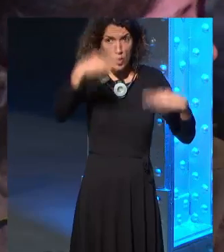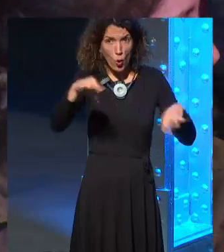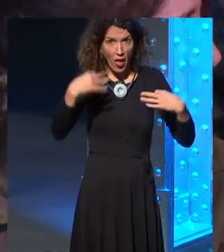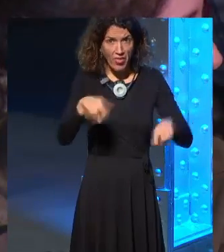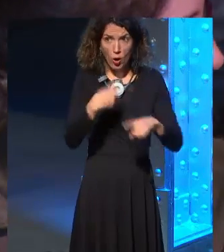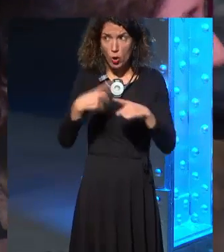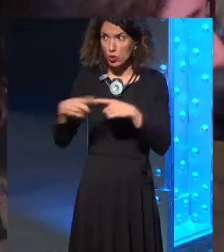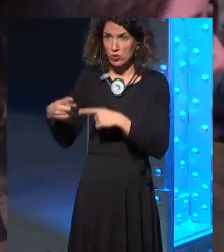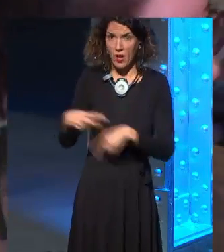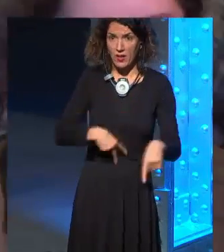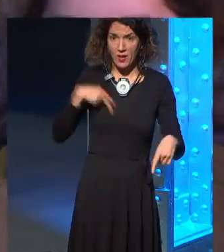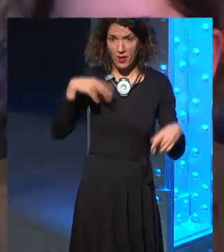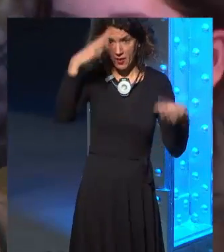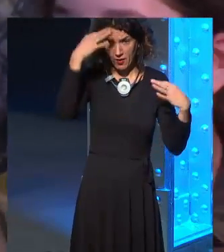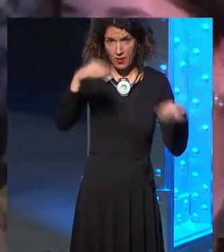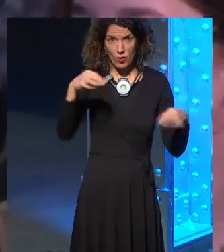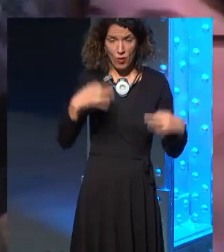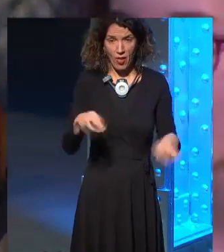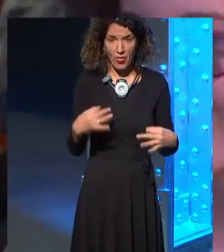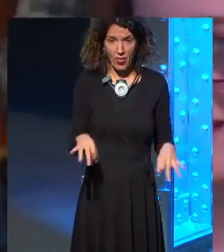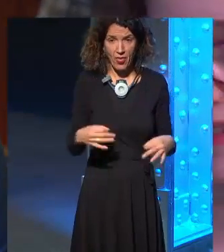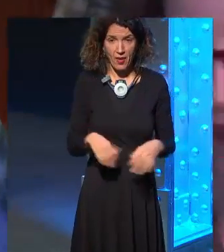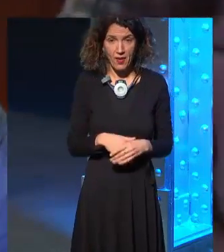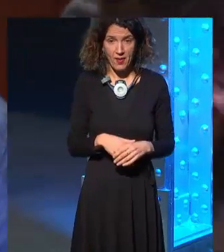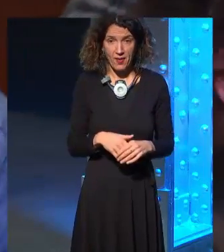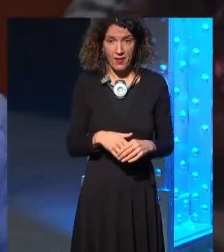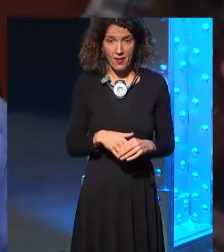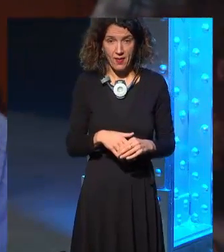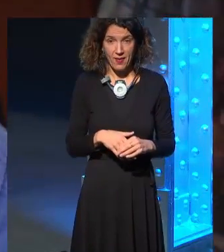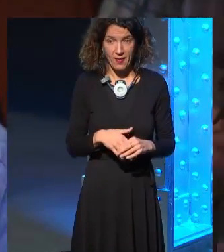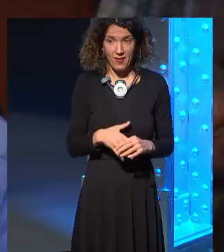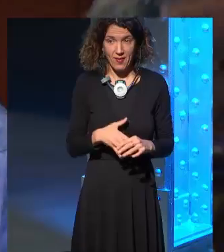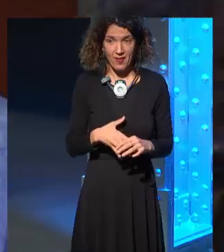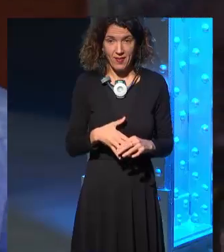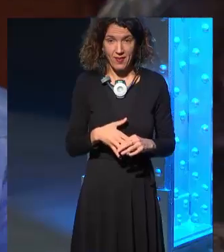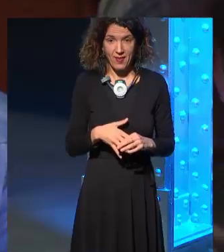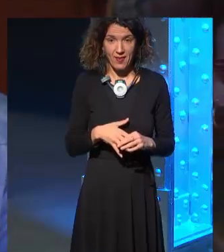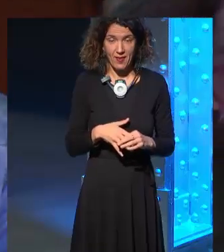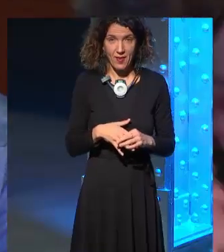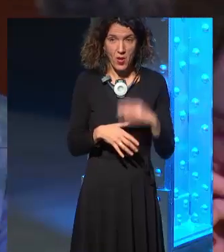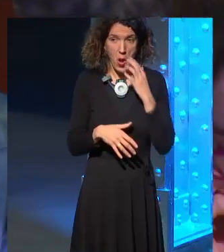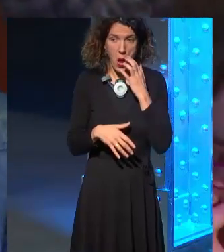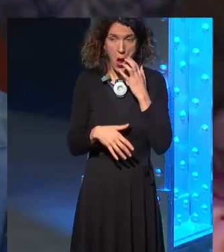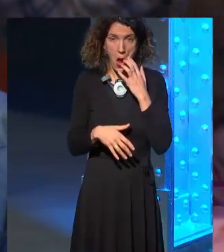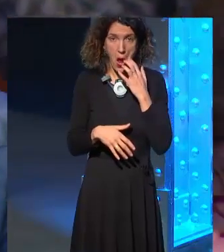vale, que igual